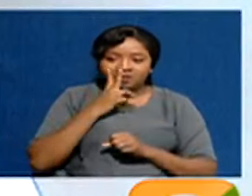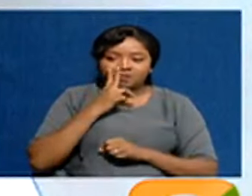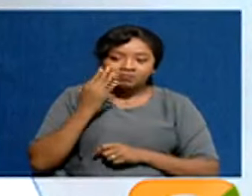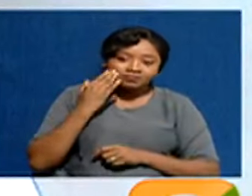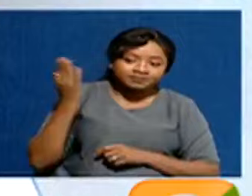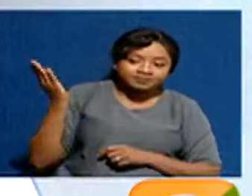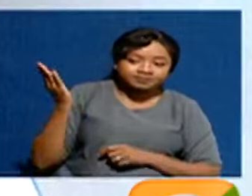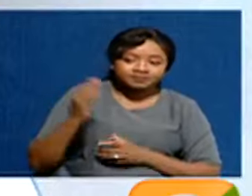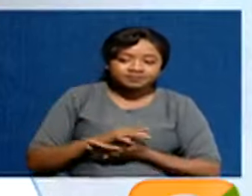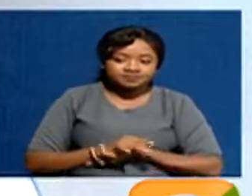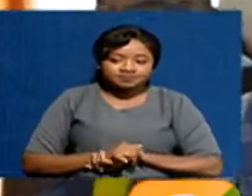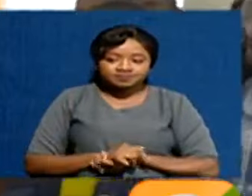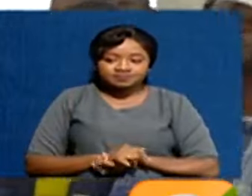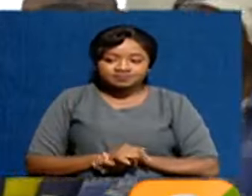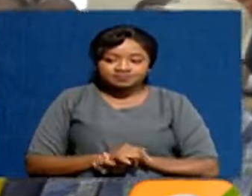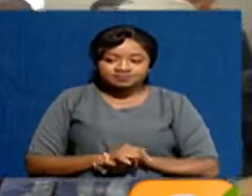more.